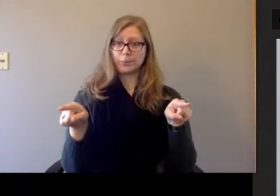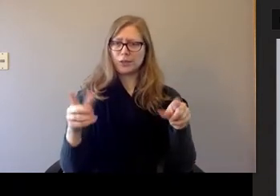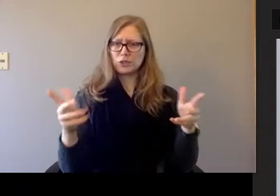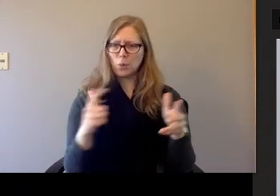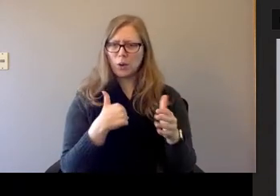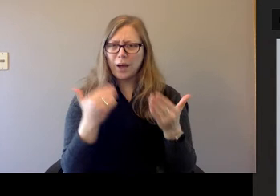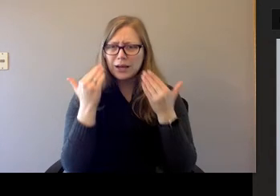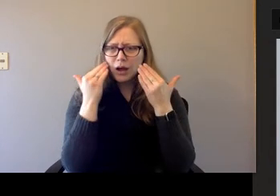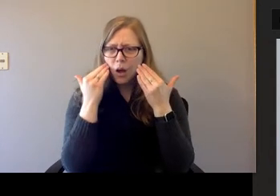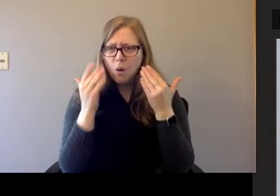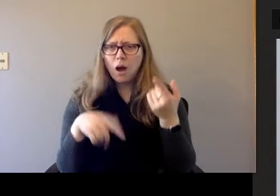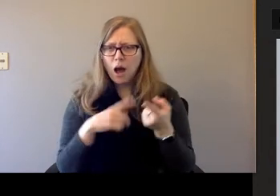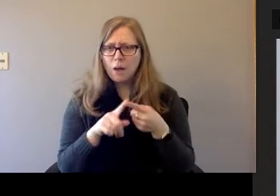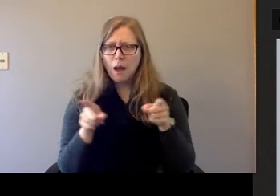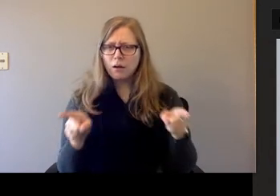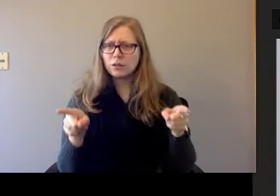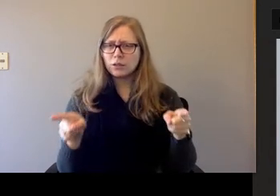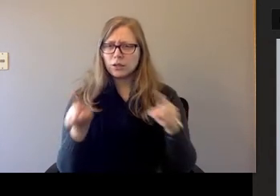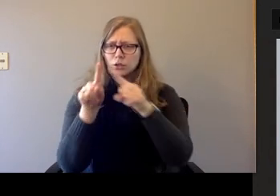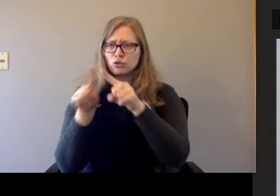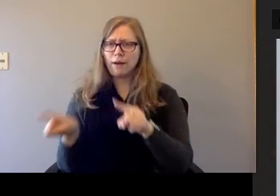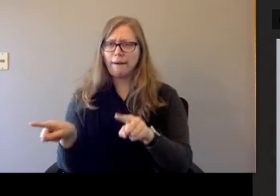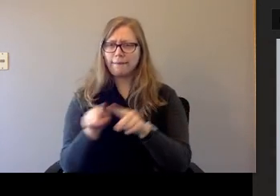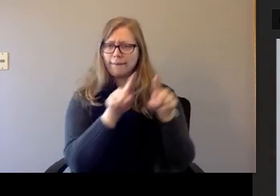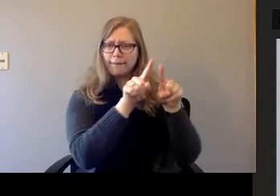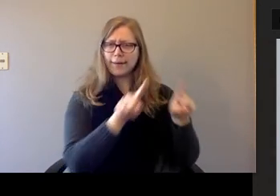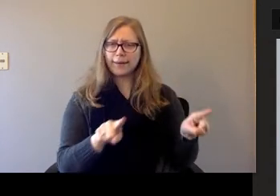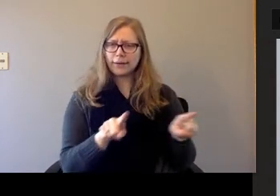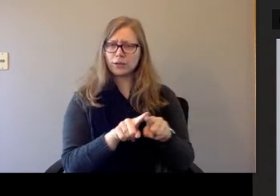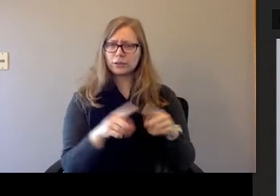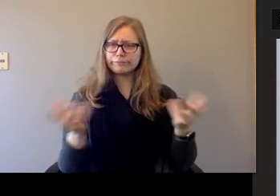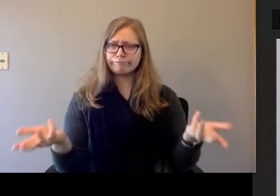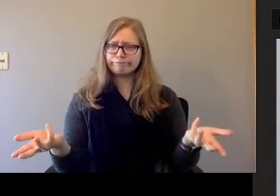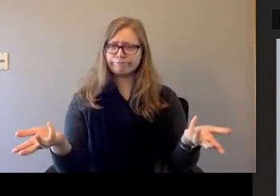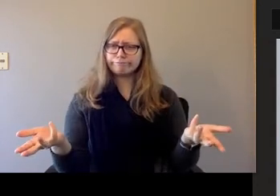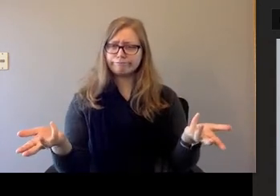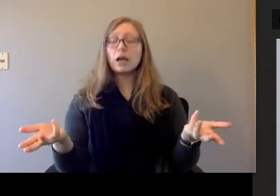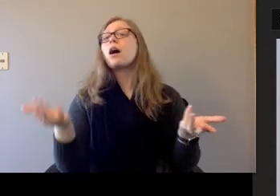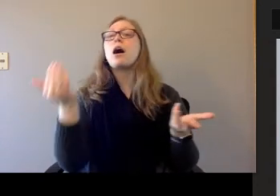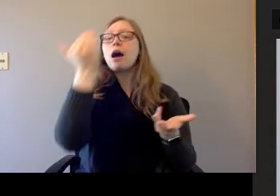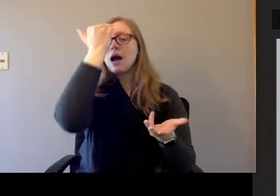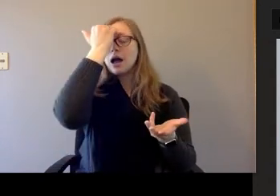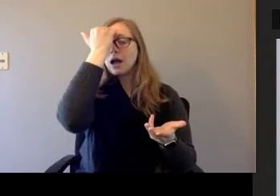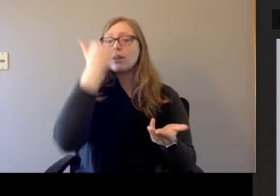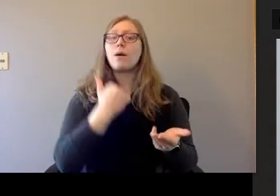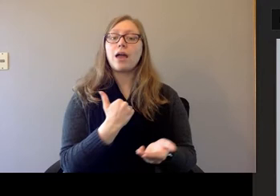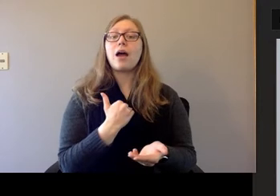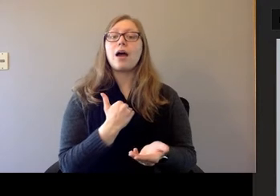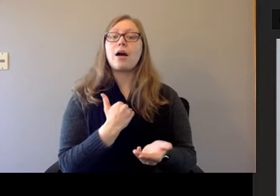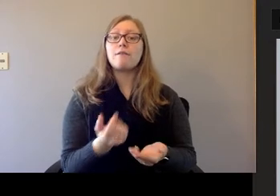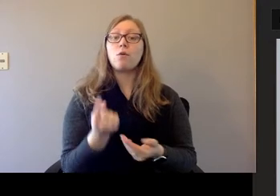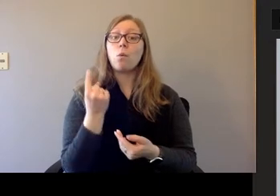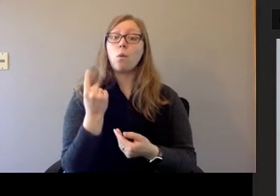those triangles? Well, I know they have one,